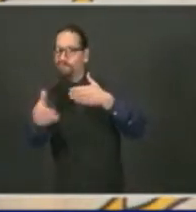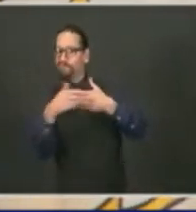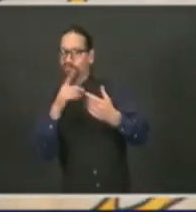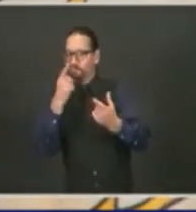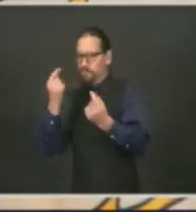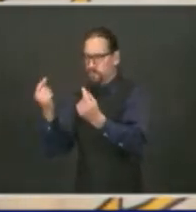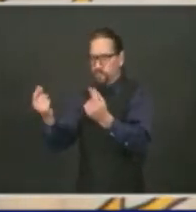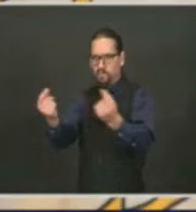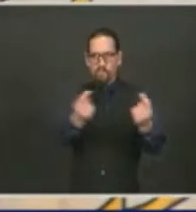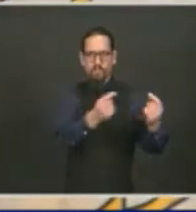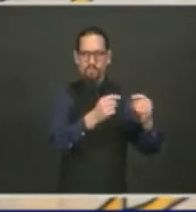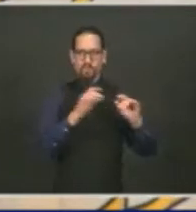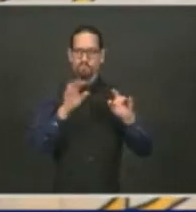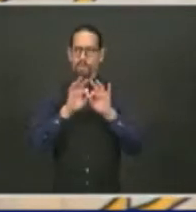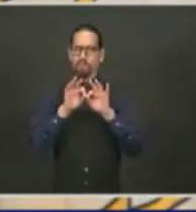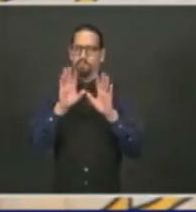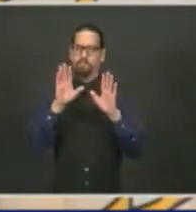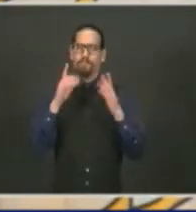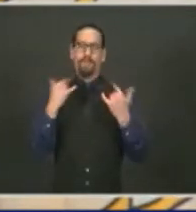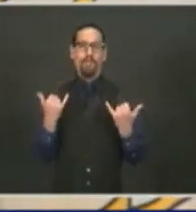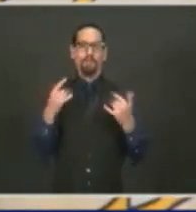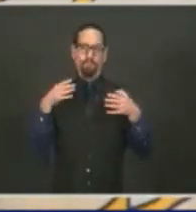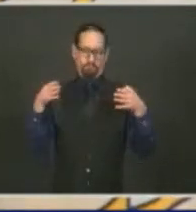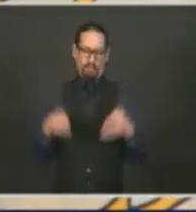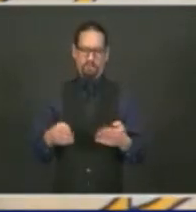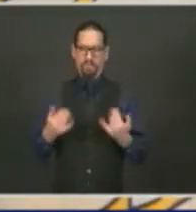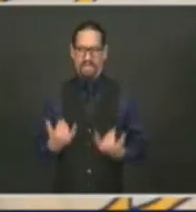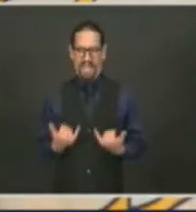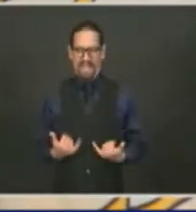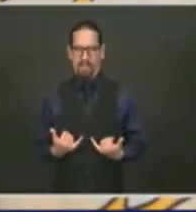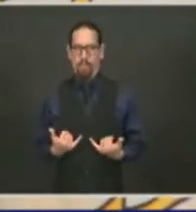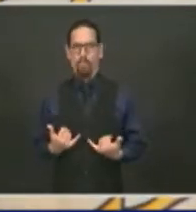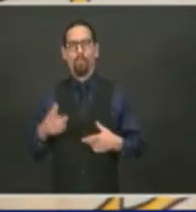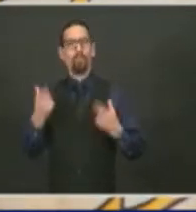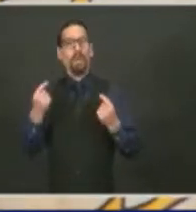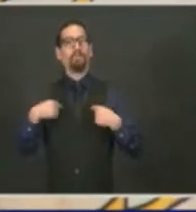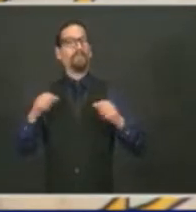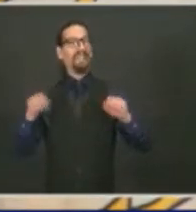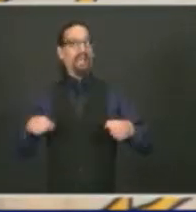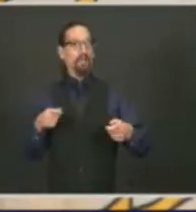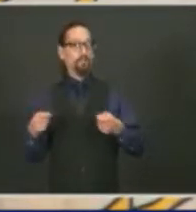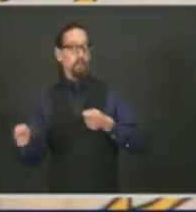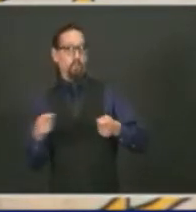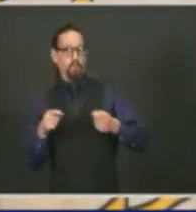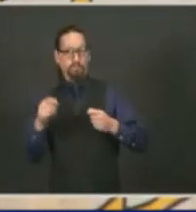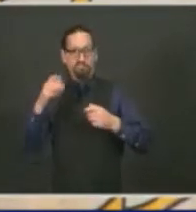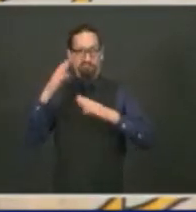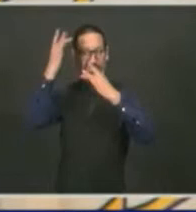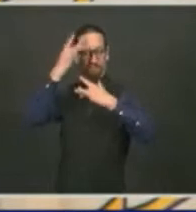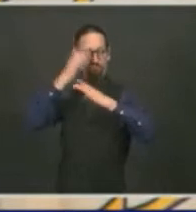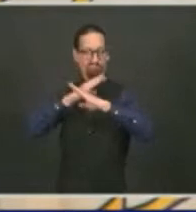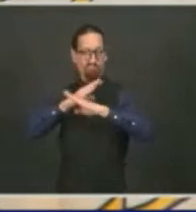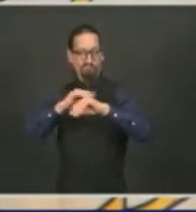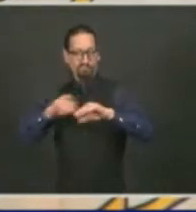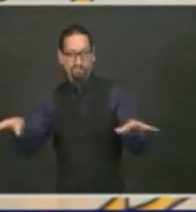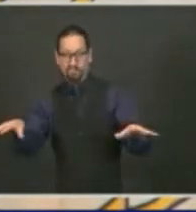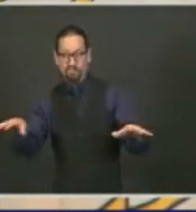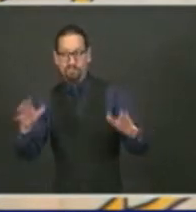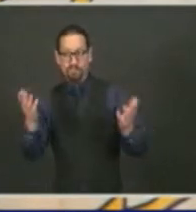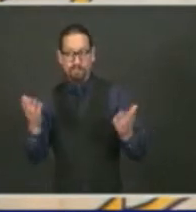is focus on what is in our control. And that is the key. The name of the game